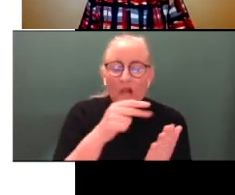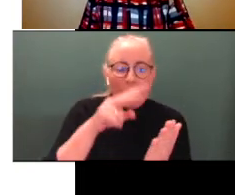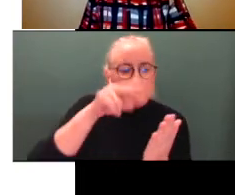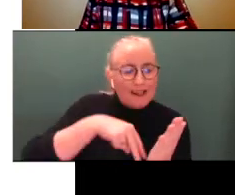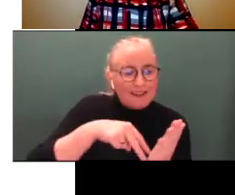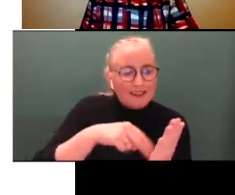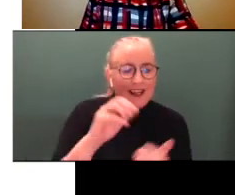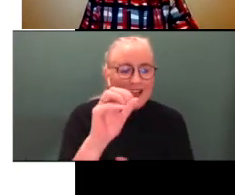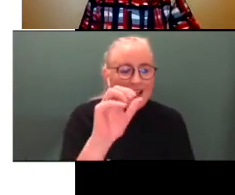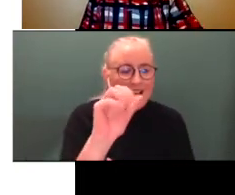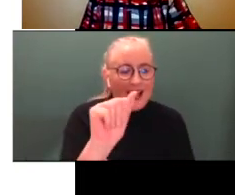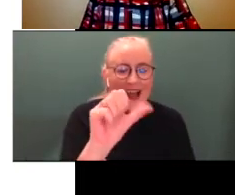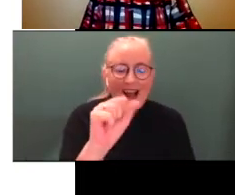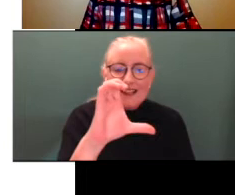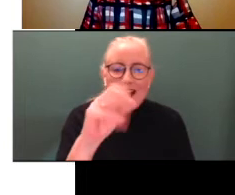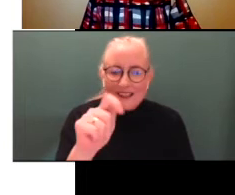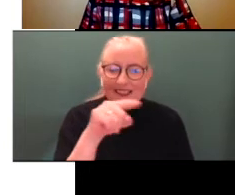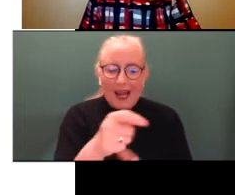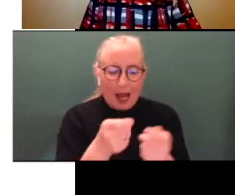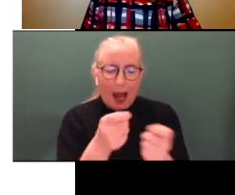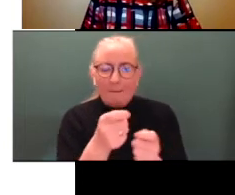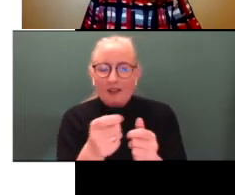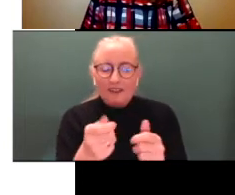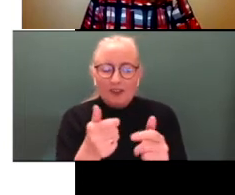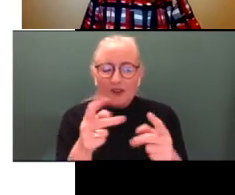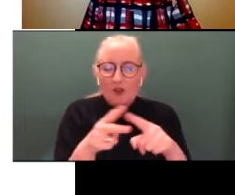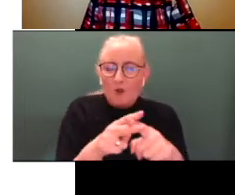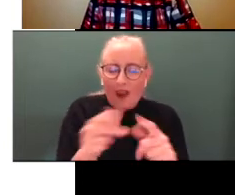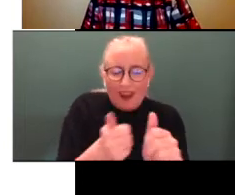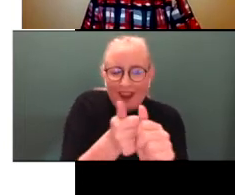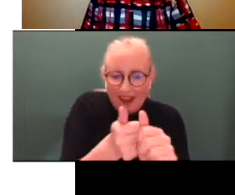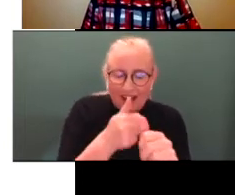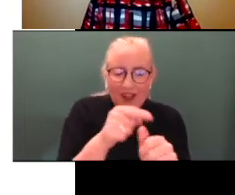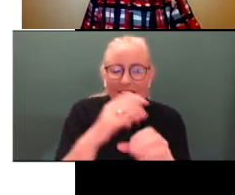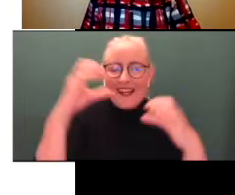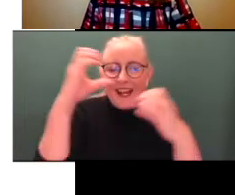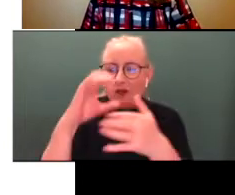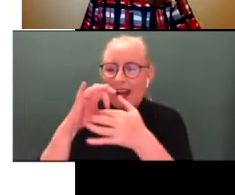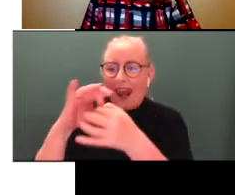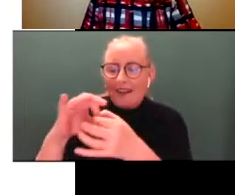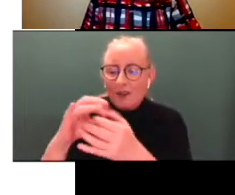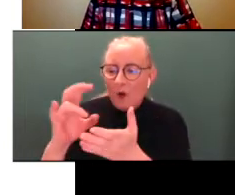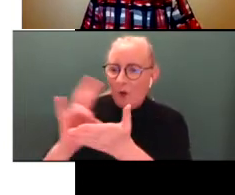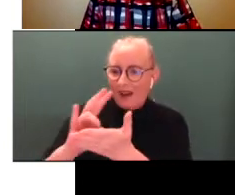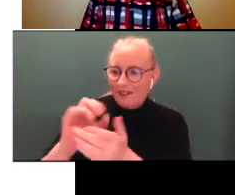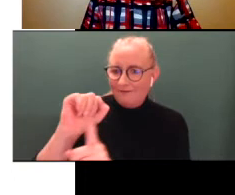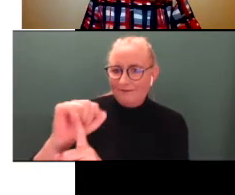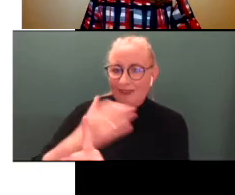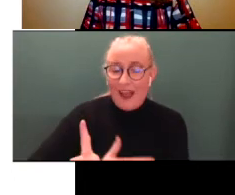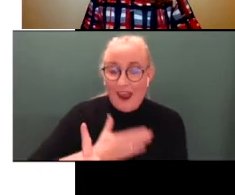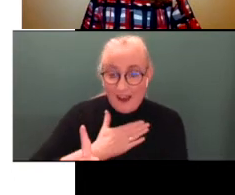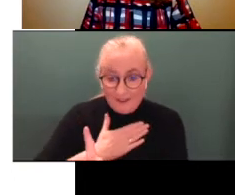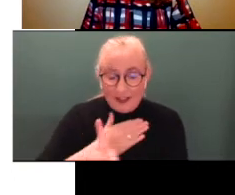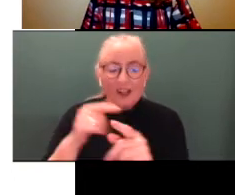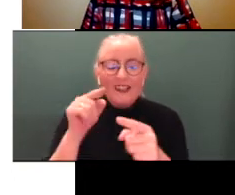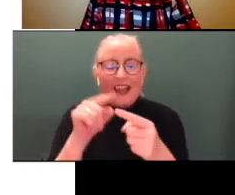or Adult Social Care Outcome Tool, to provide a measure of care-related quality of life. This tool